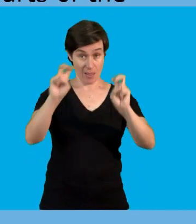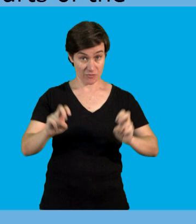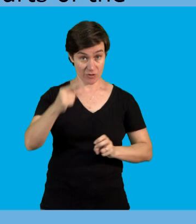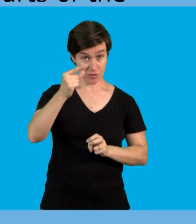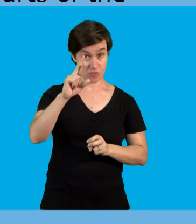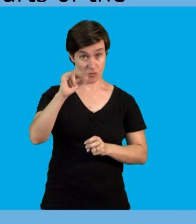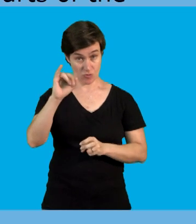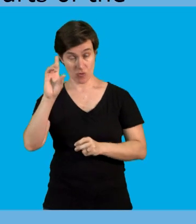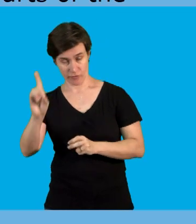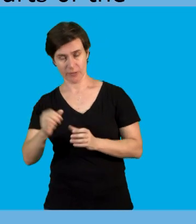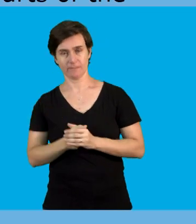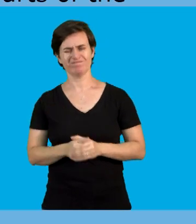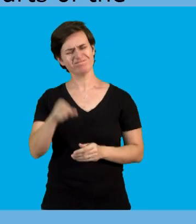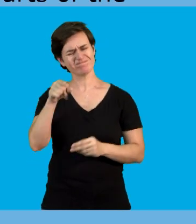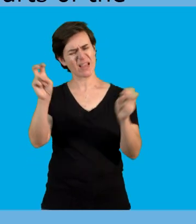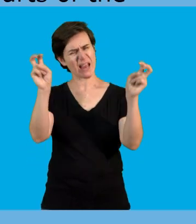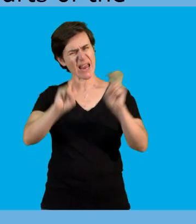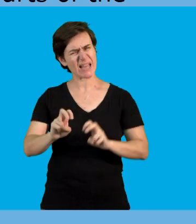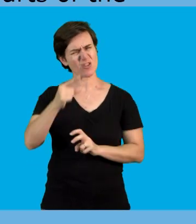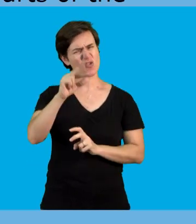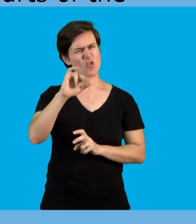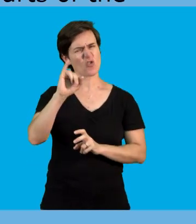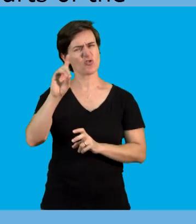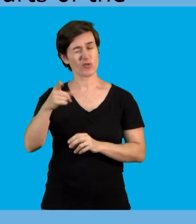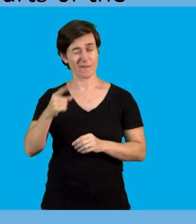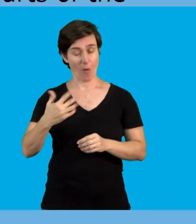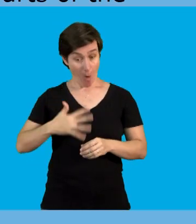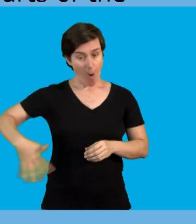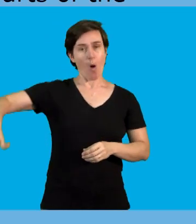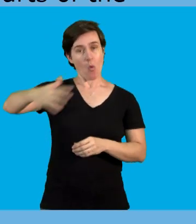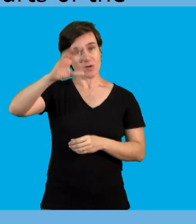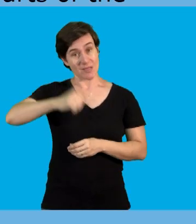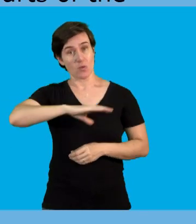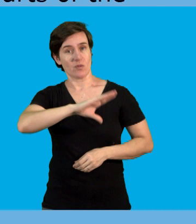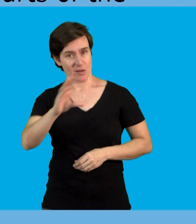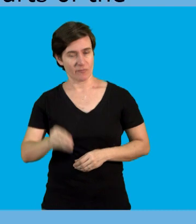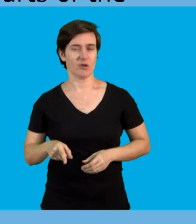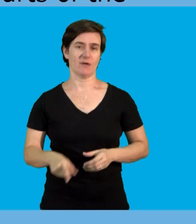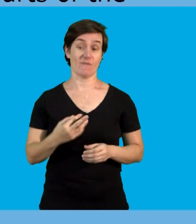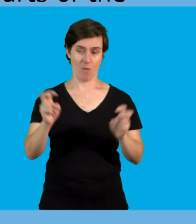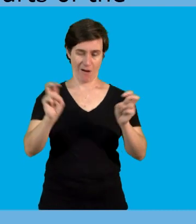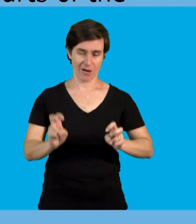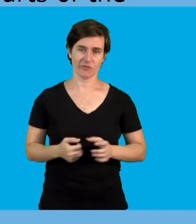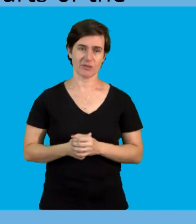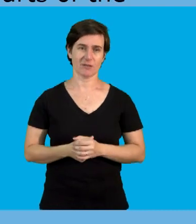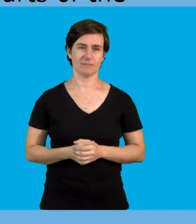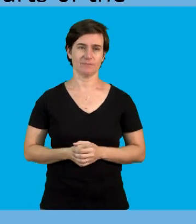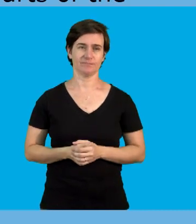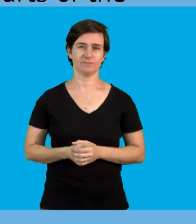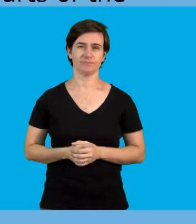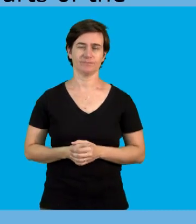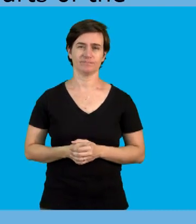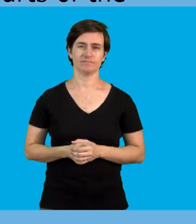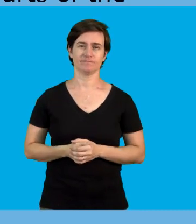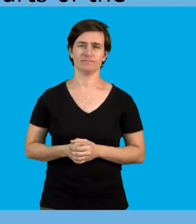should also know that this electricity grid, it supplies the entire country with electricity. So the grid is a system,